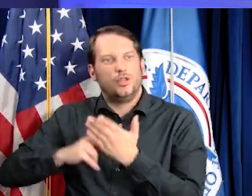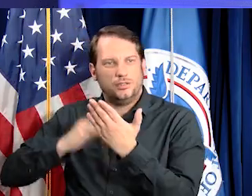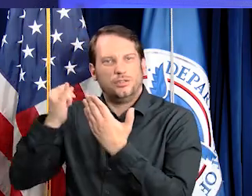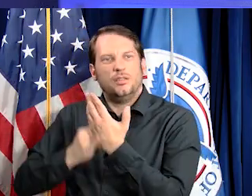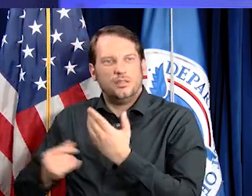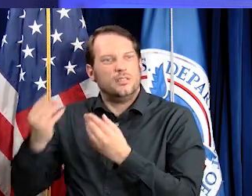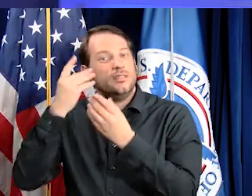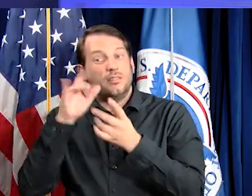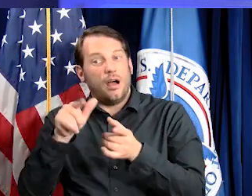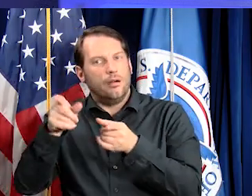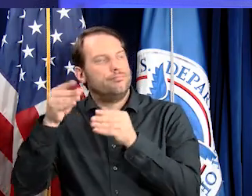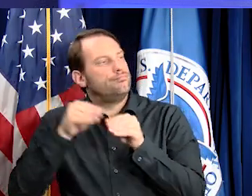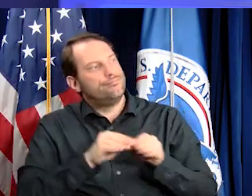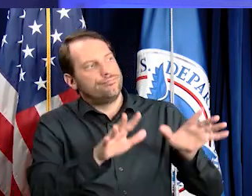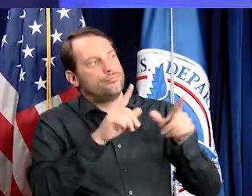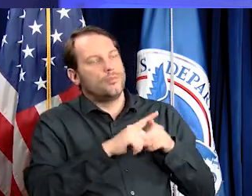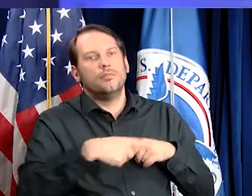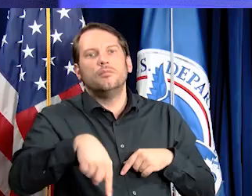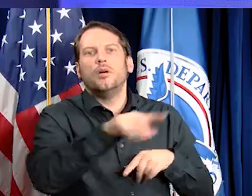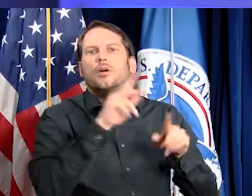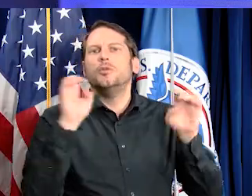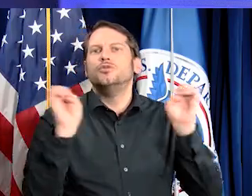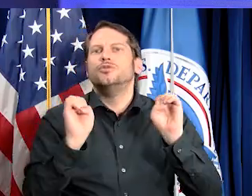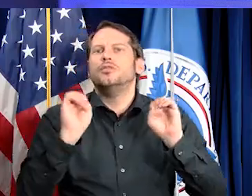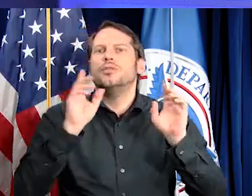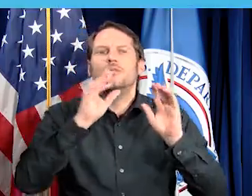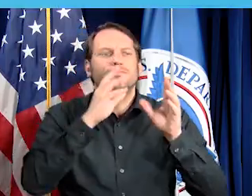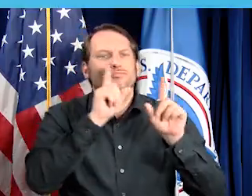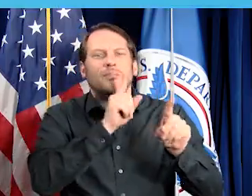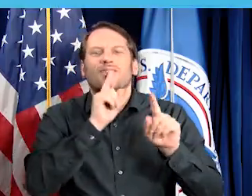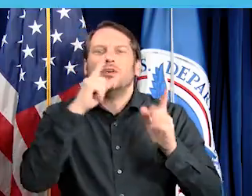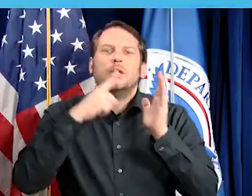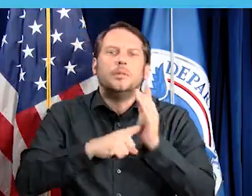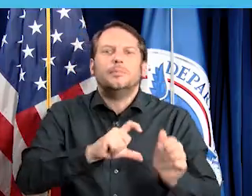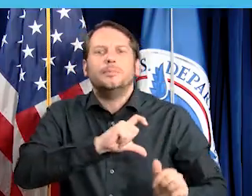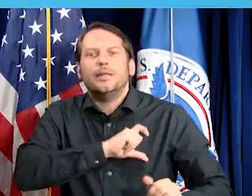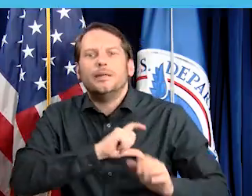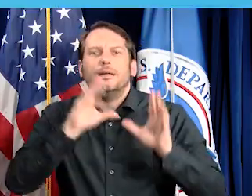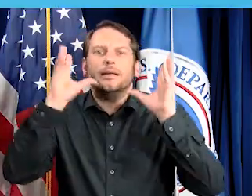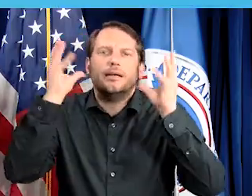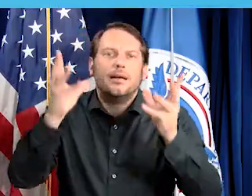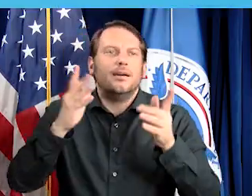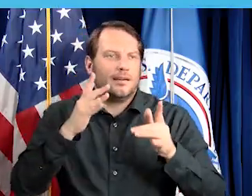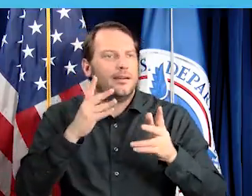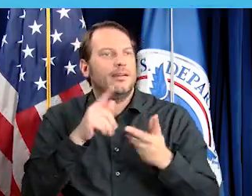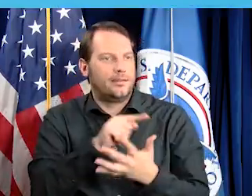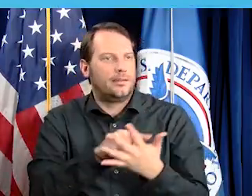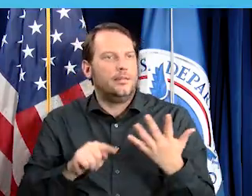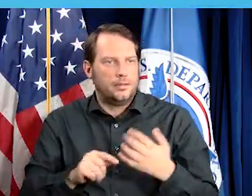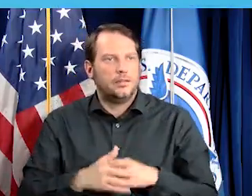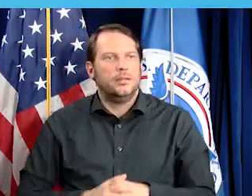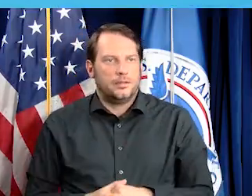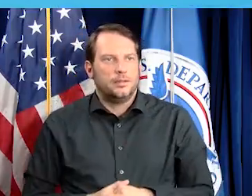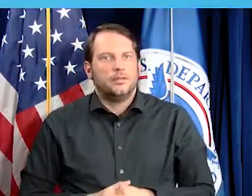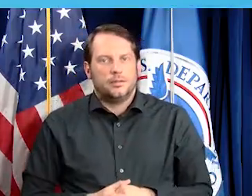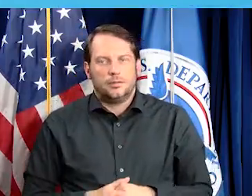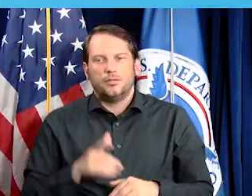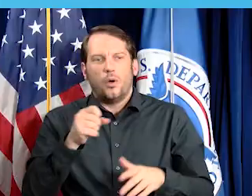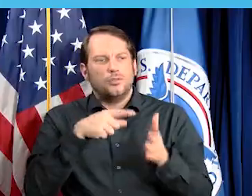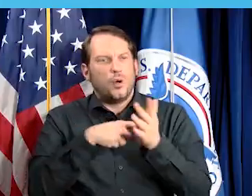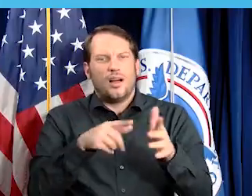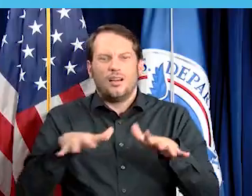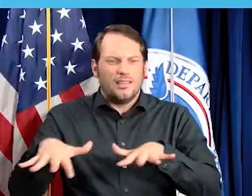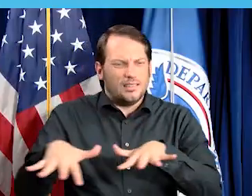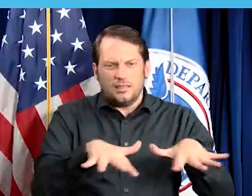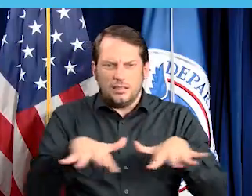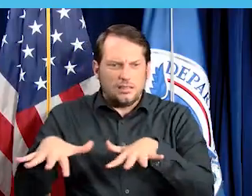it leverages crowdsourced data. It's important for providing the shaking intensity. We've been doing this for a long time, but there are many other federal agencies